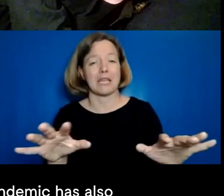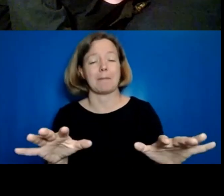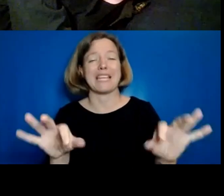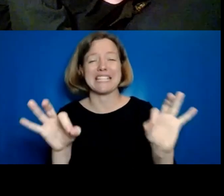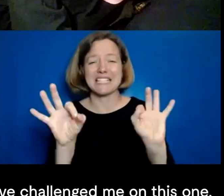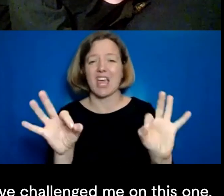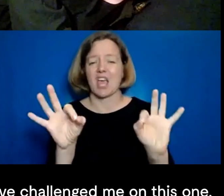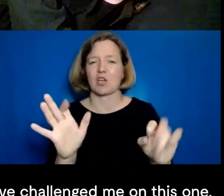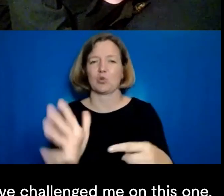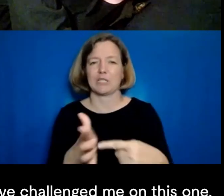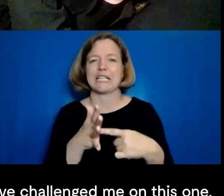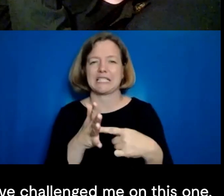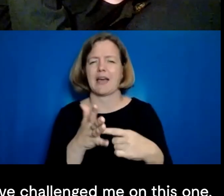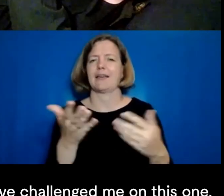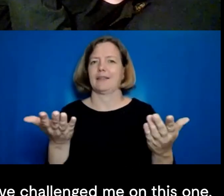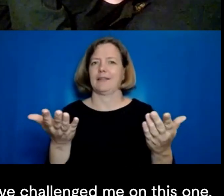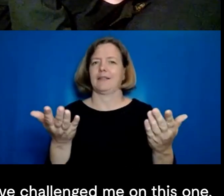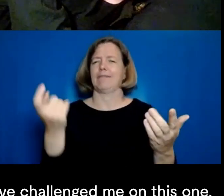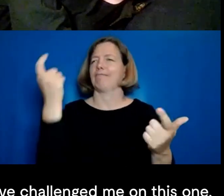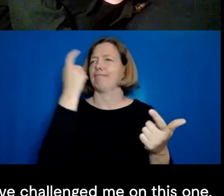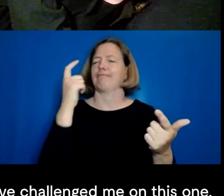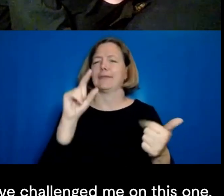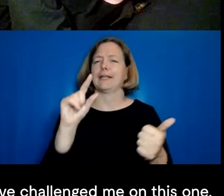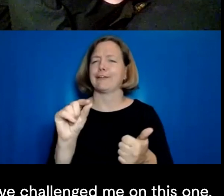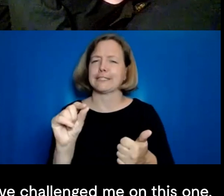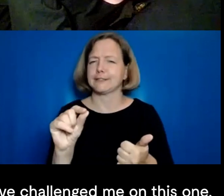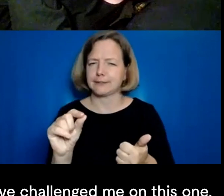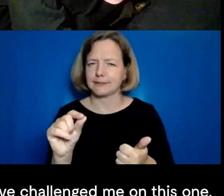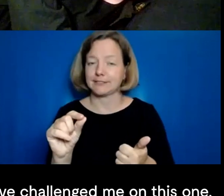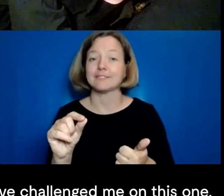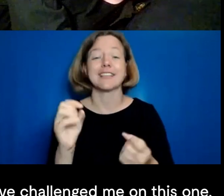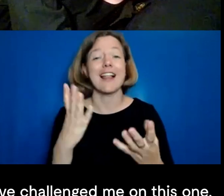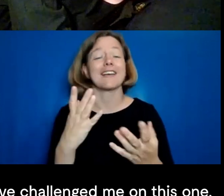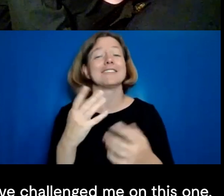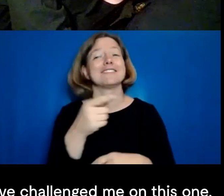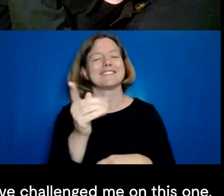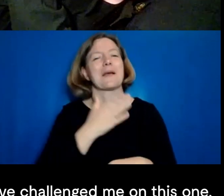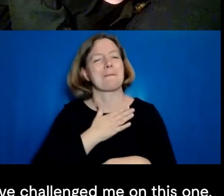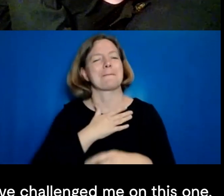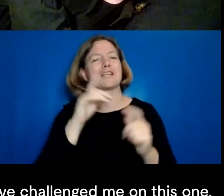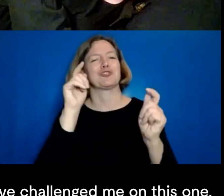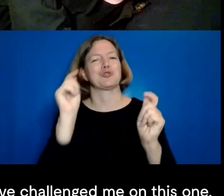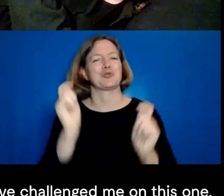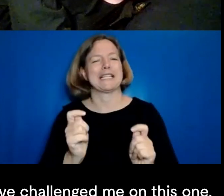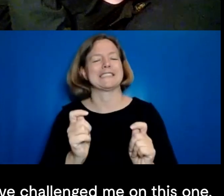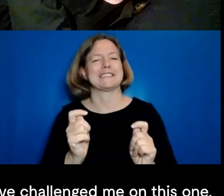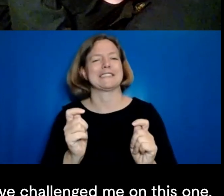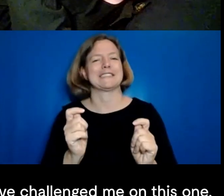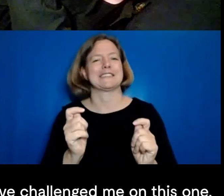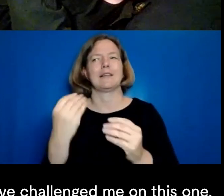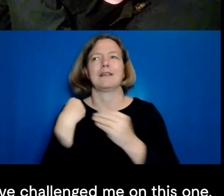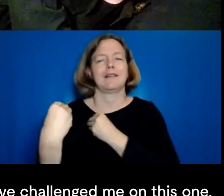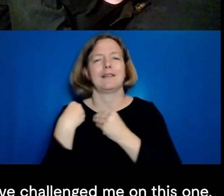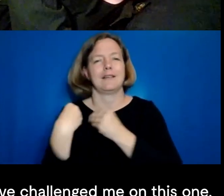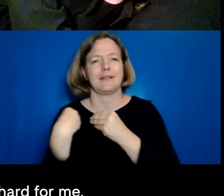And again, it's my students who have challenged me on this one, of just not doing